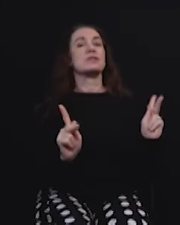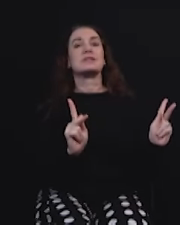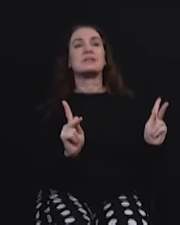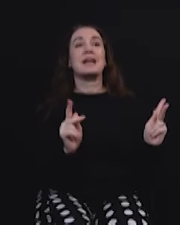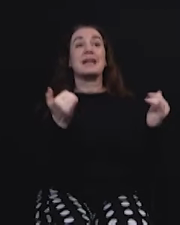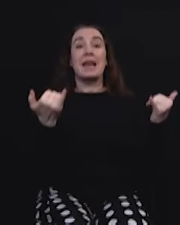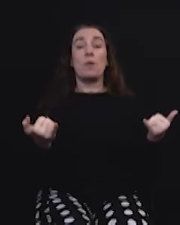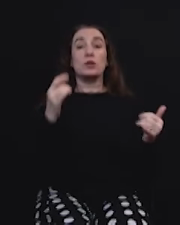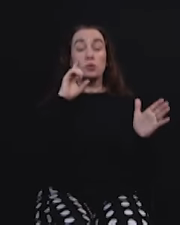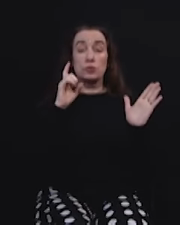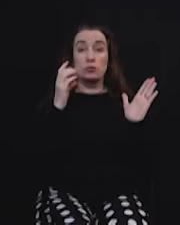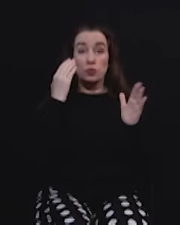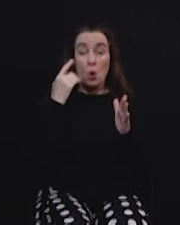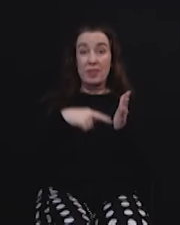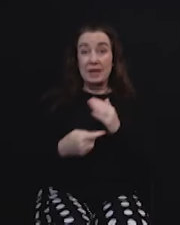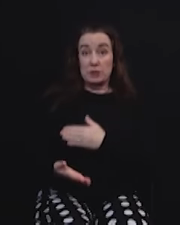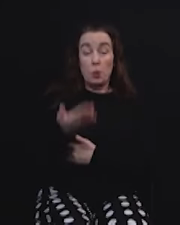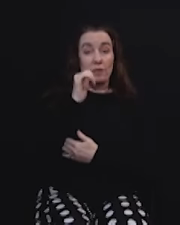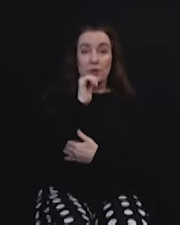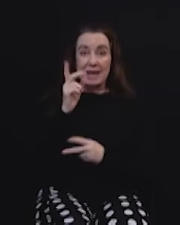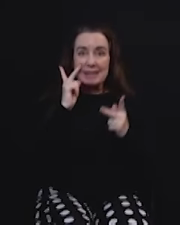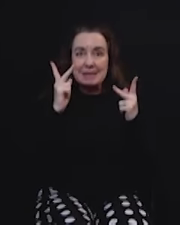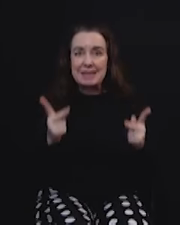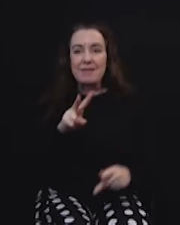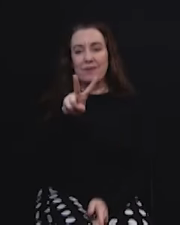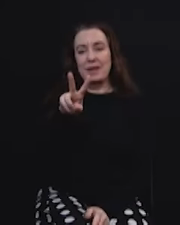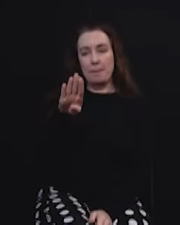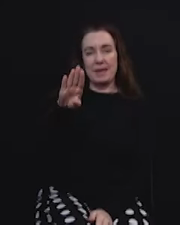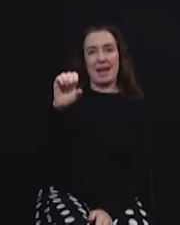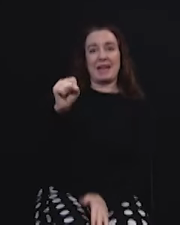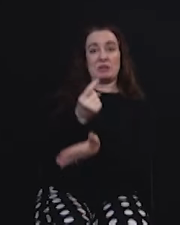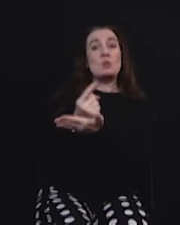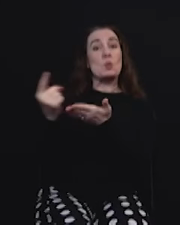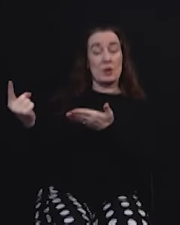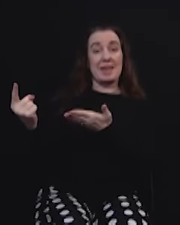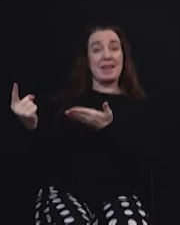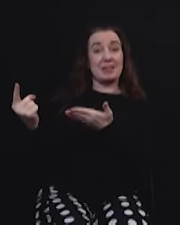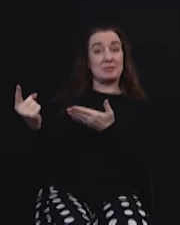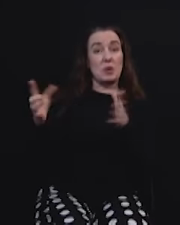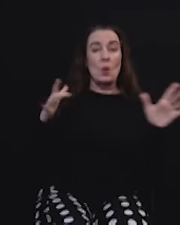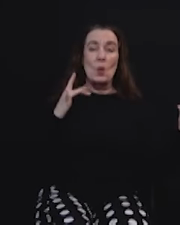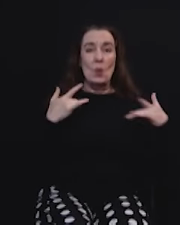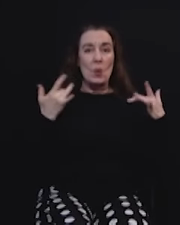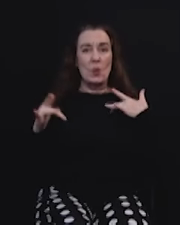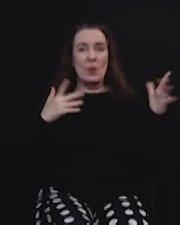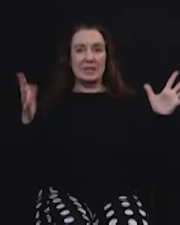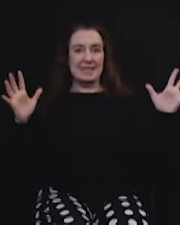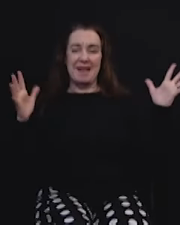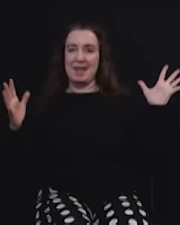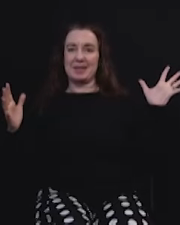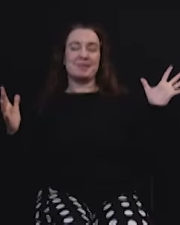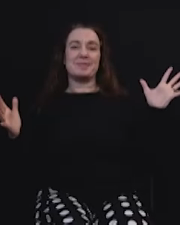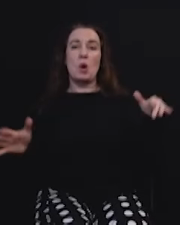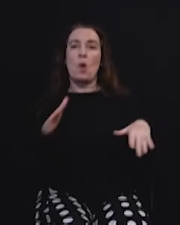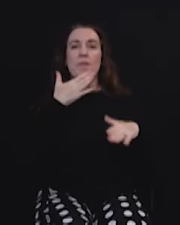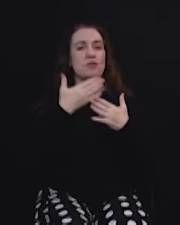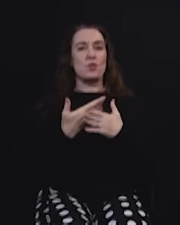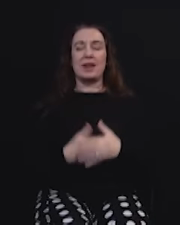want you to know this morning, if you haven't been able to tell, this is VBS week. Just a little bit excited for that. It's going to be